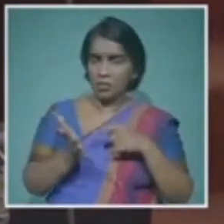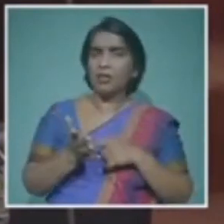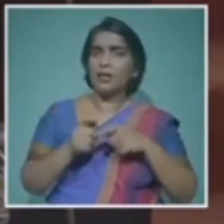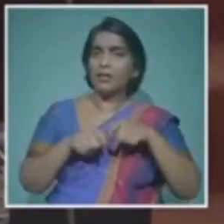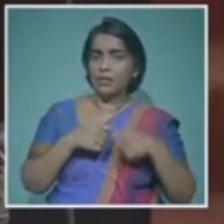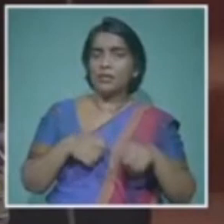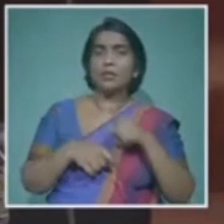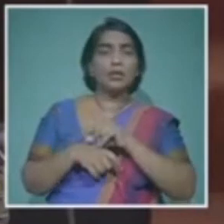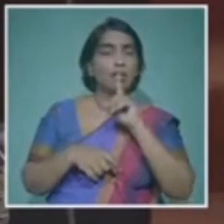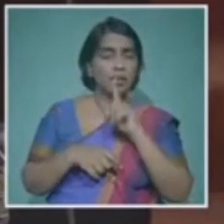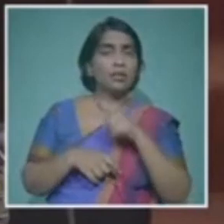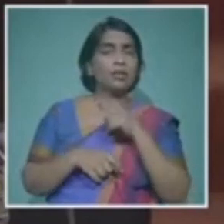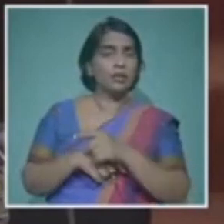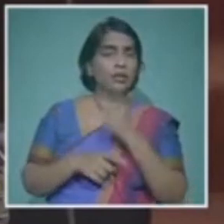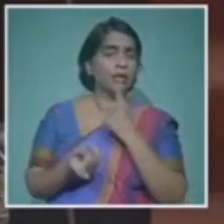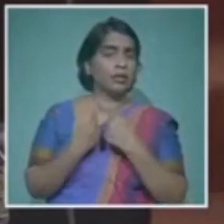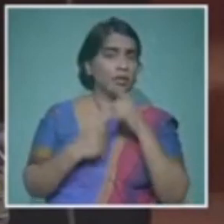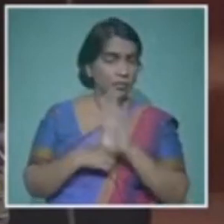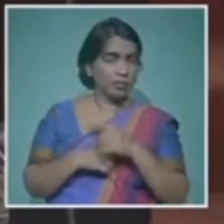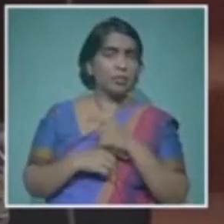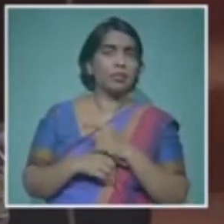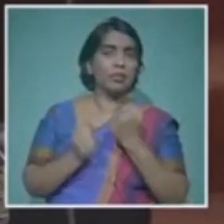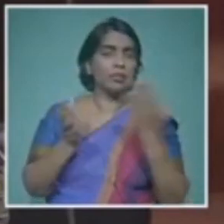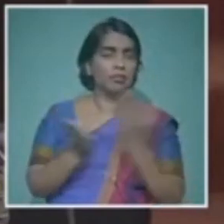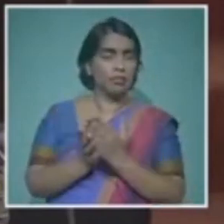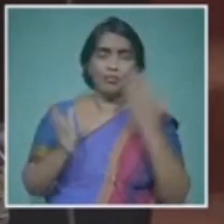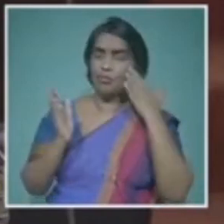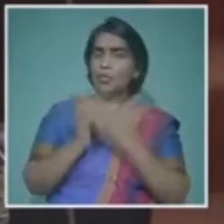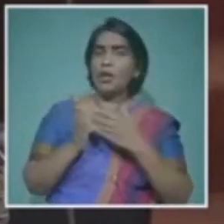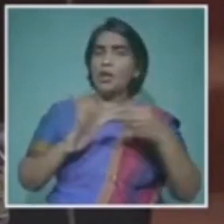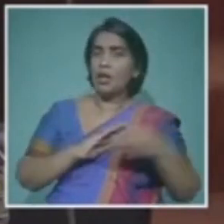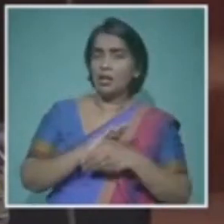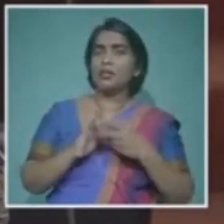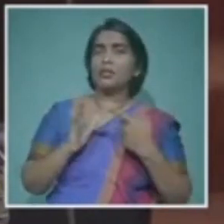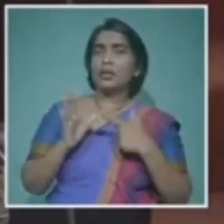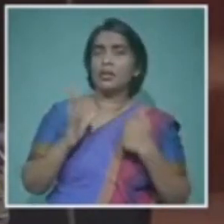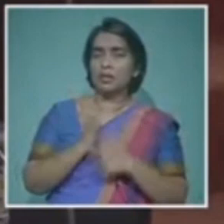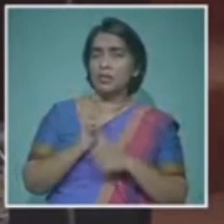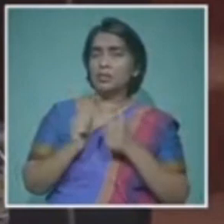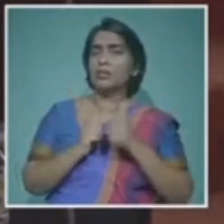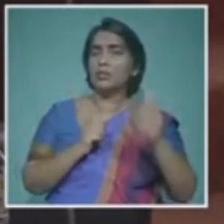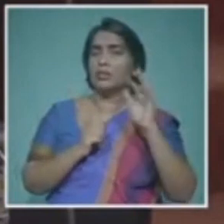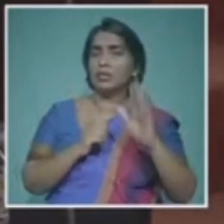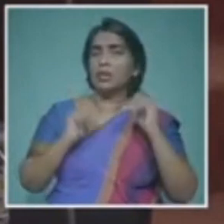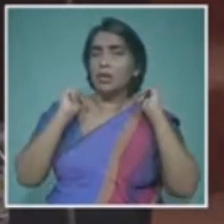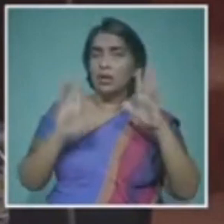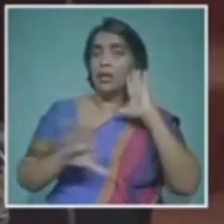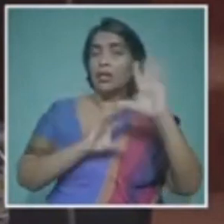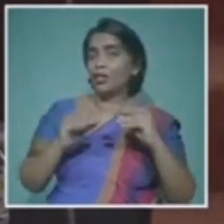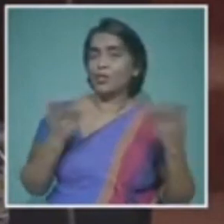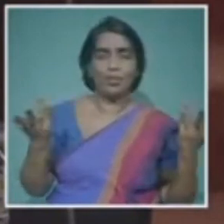done. Bokatakiani, Emagin, Vimusungarati, Gonua, Samandin, Allah's Parate, Katin Kirima, Prabhupada, Honorable Lakshman